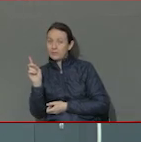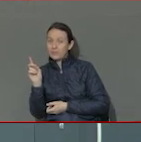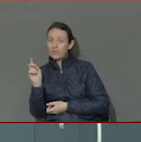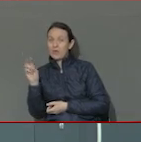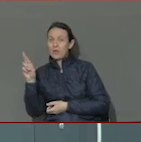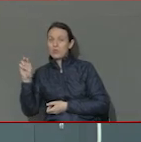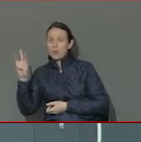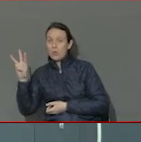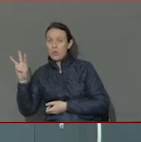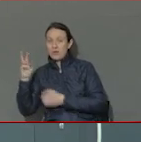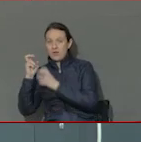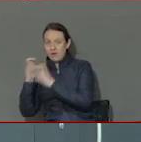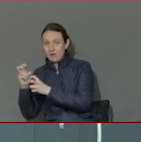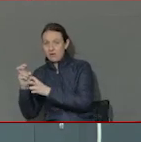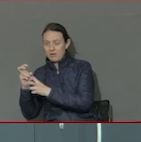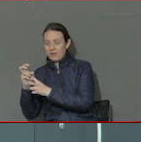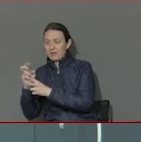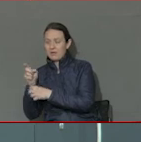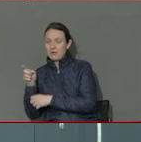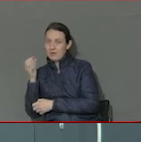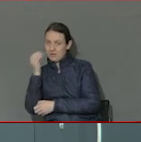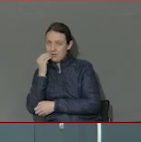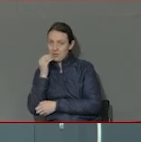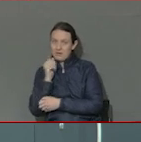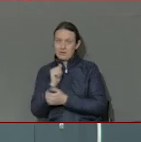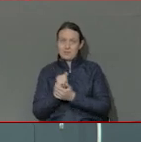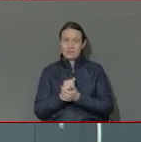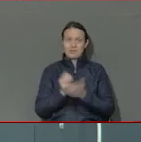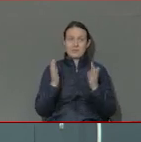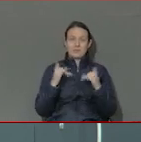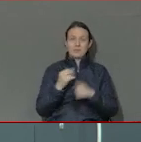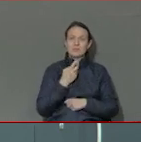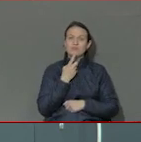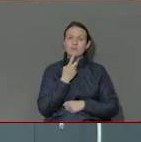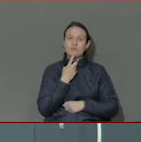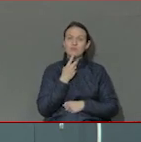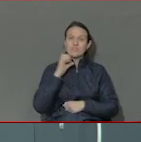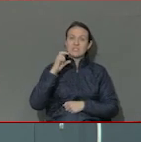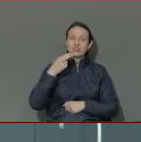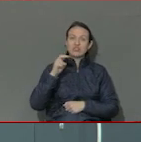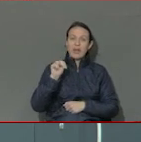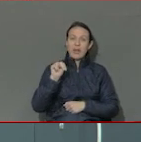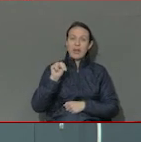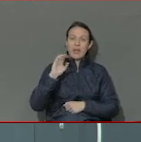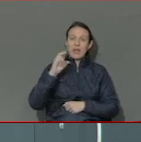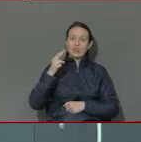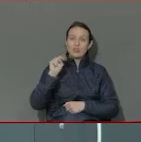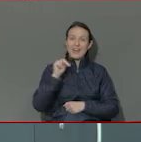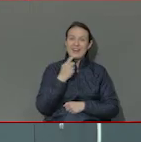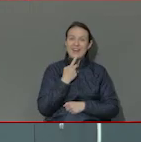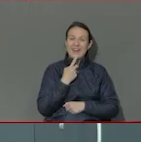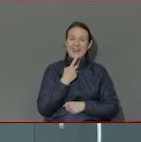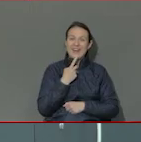raw and hard. Then the chin, we were told that our chin is